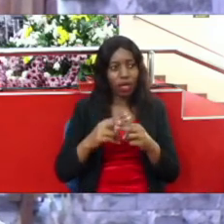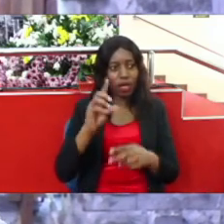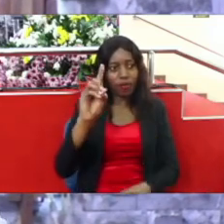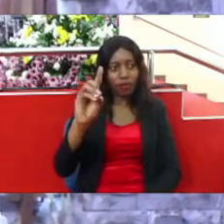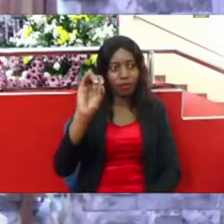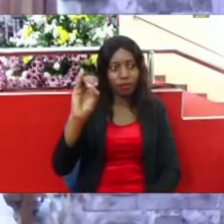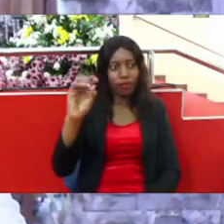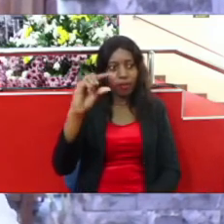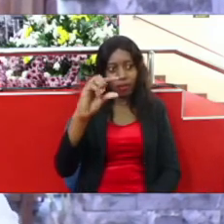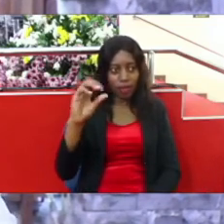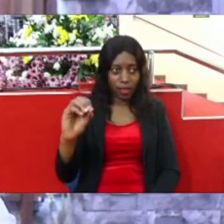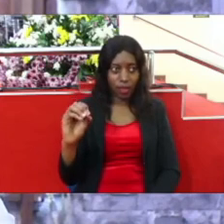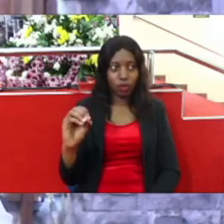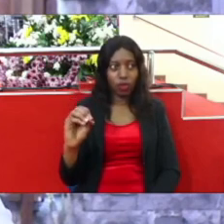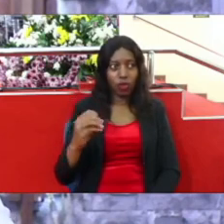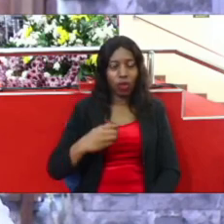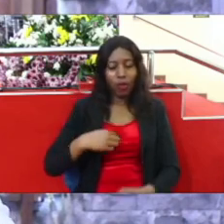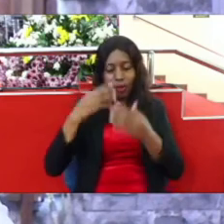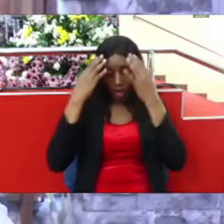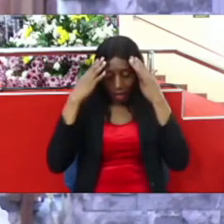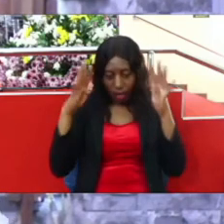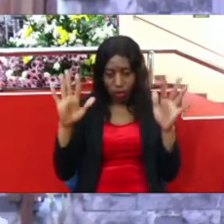Dagon. Now I don't know whether we have